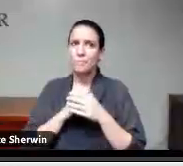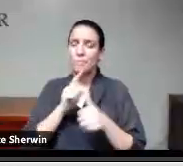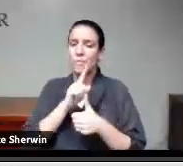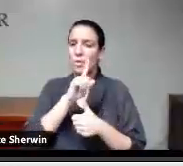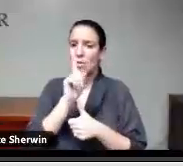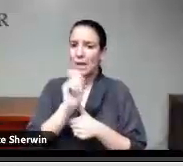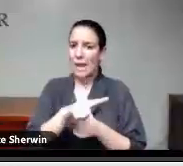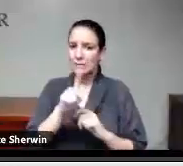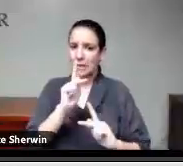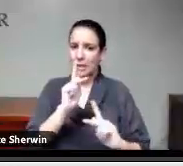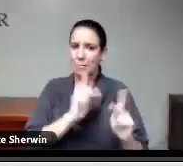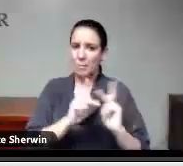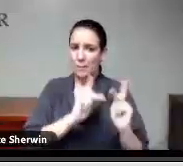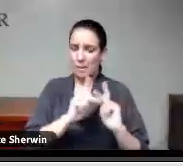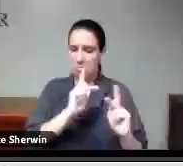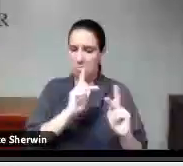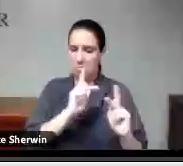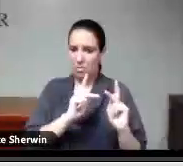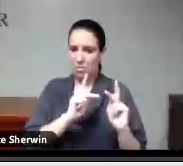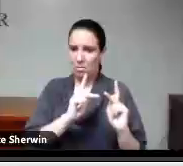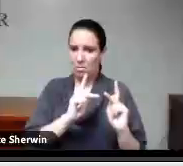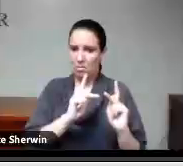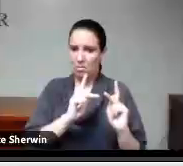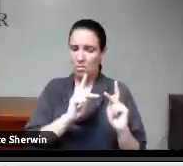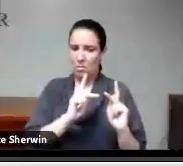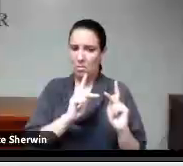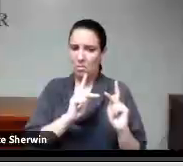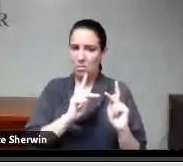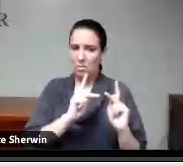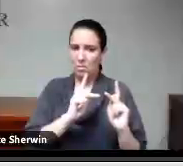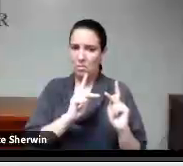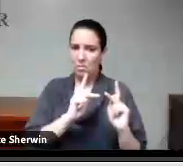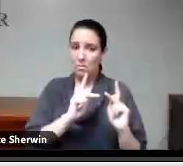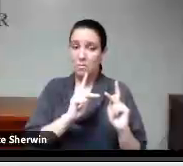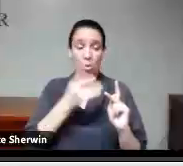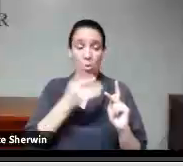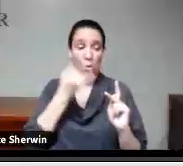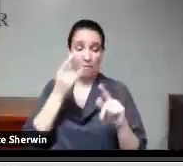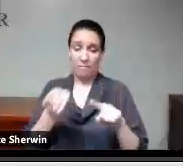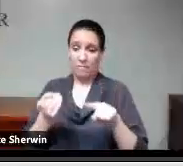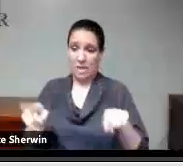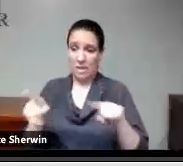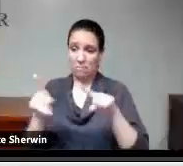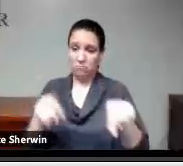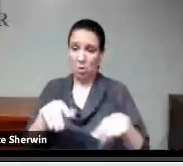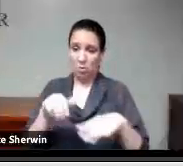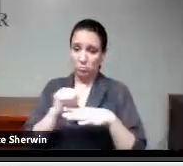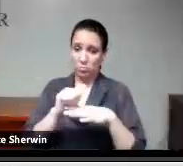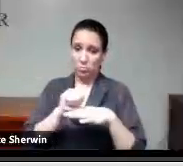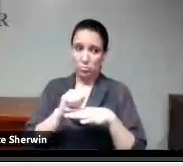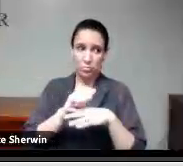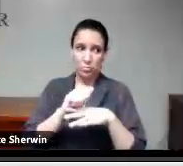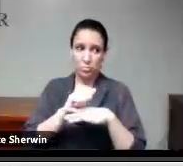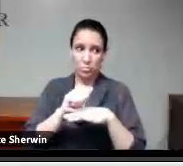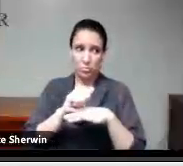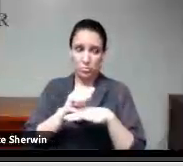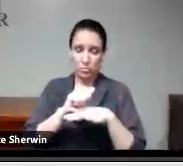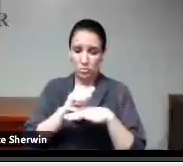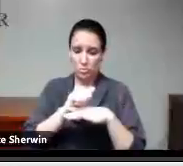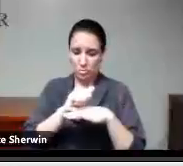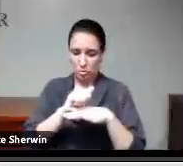to talk about how it is that they, in a training experience, have experience with a